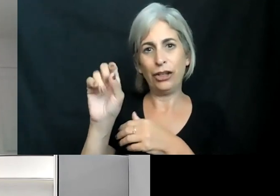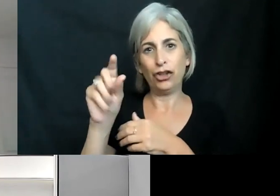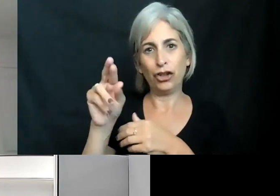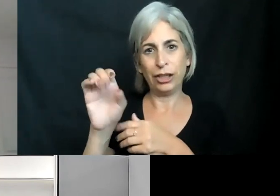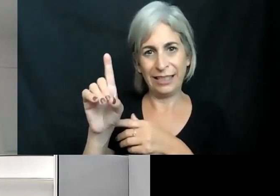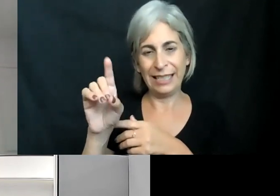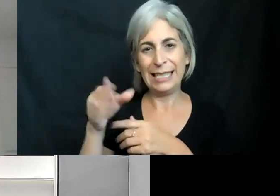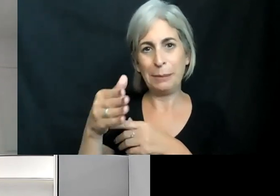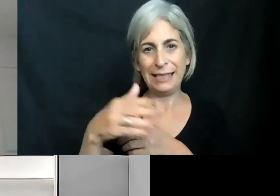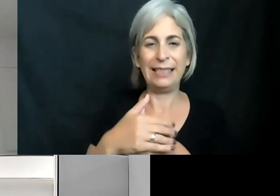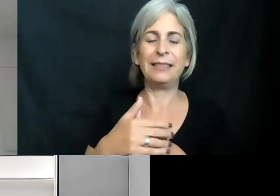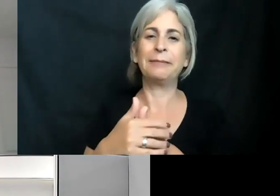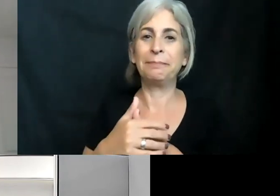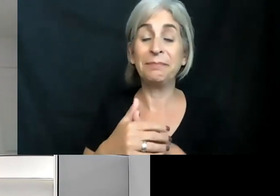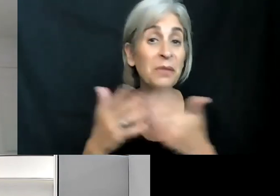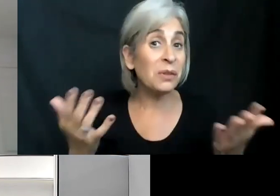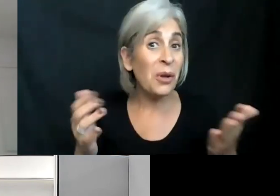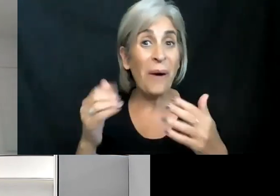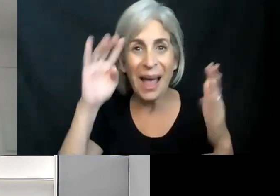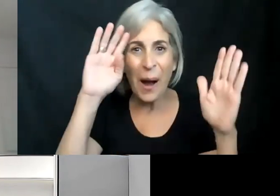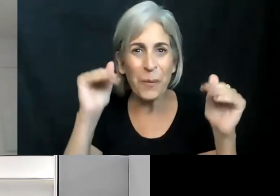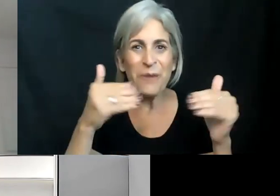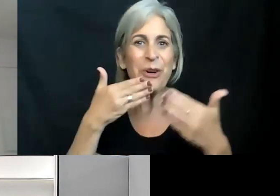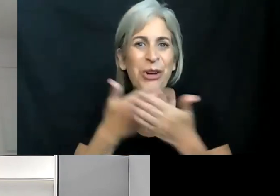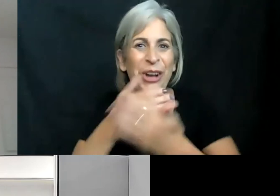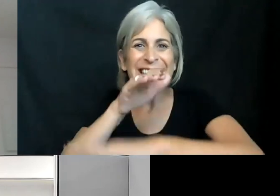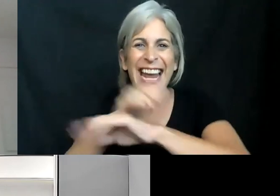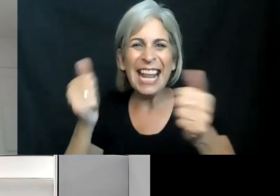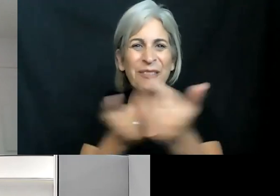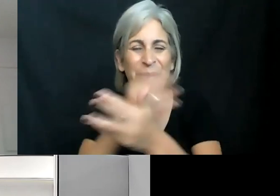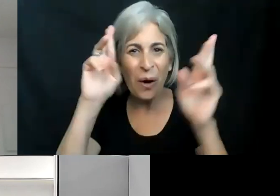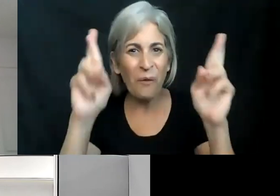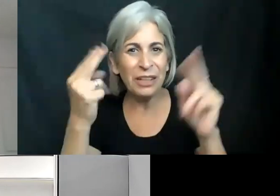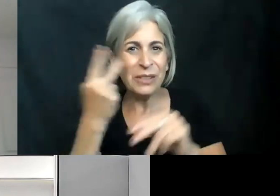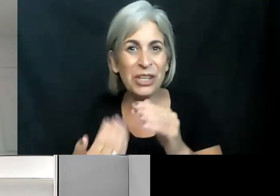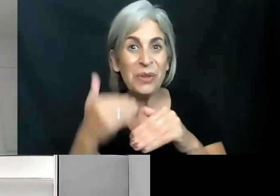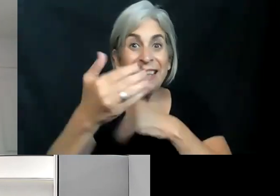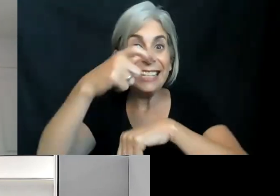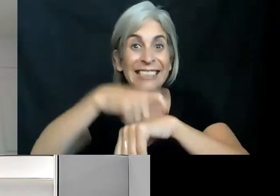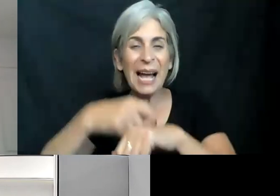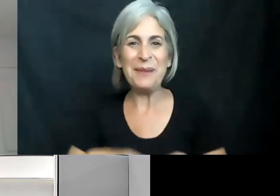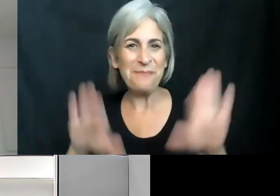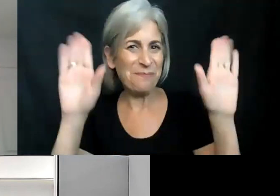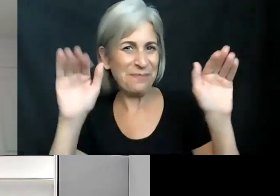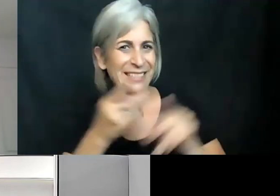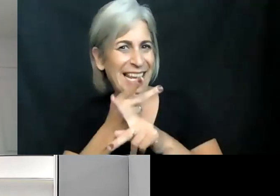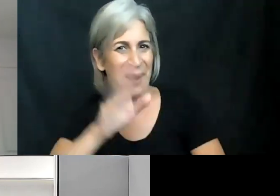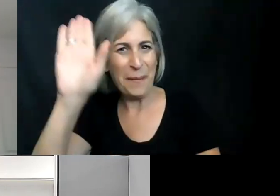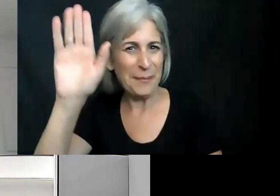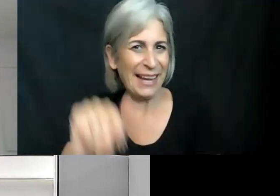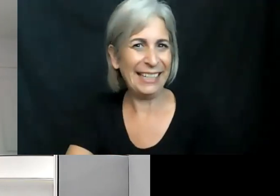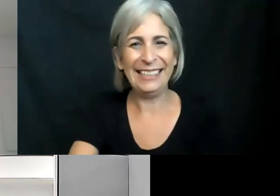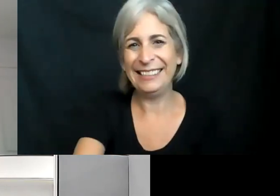like. And so with that, I hope everyone has a good night and hopefully we'll see you at the next program. All right. Bye.